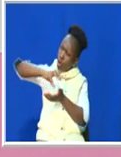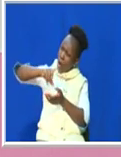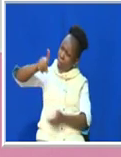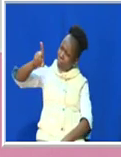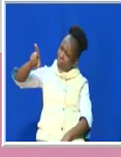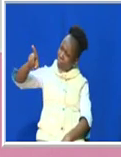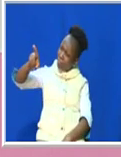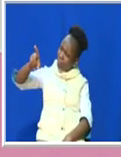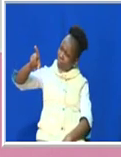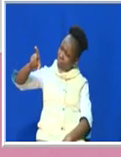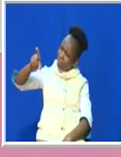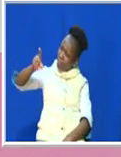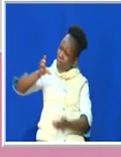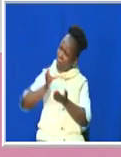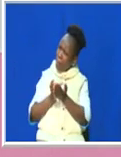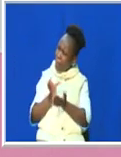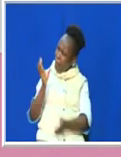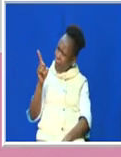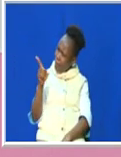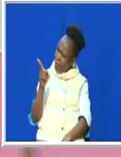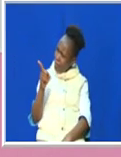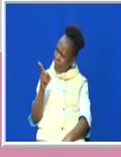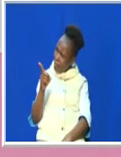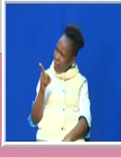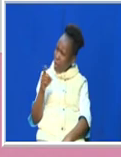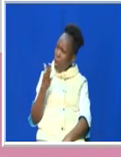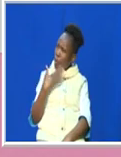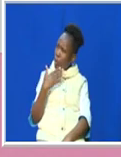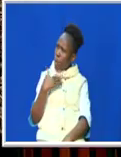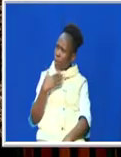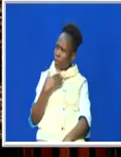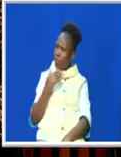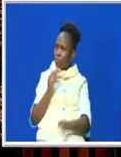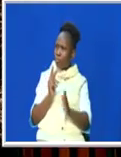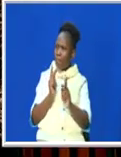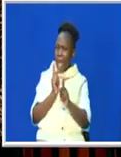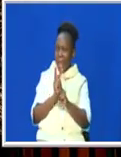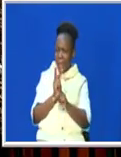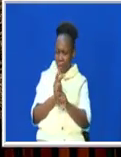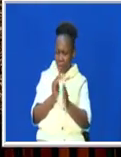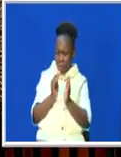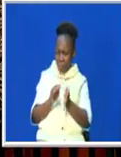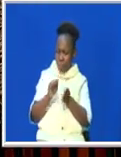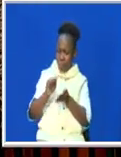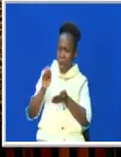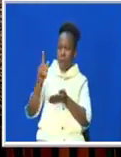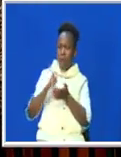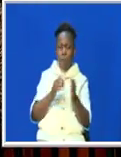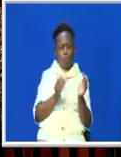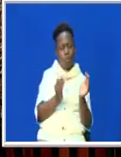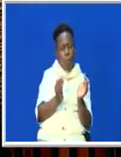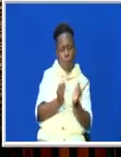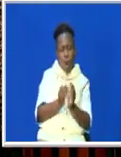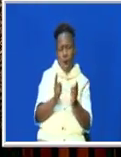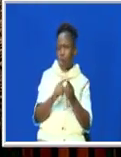I am going to order from the smallest to the largest. Look at